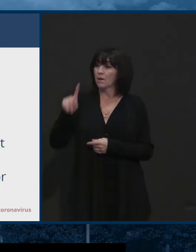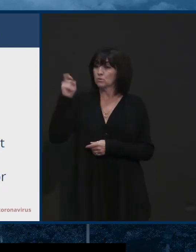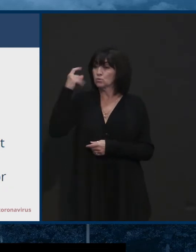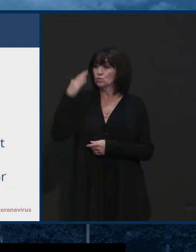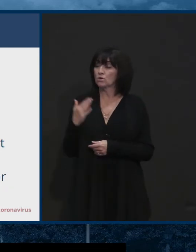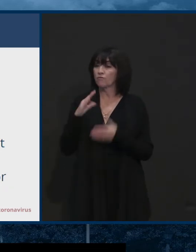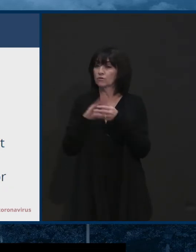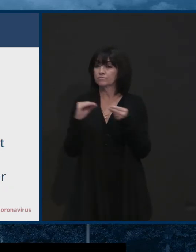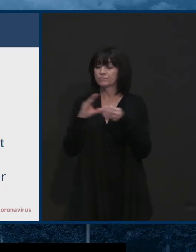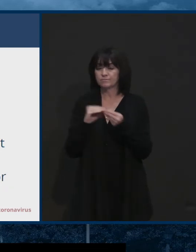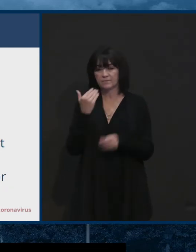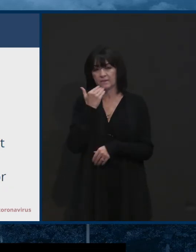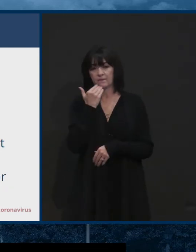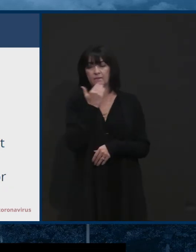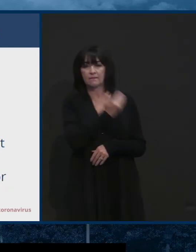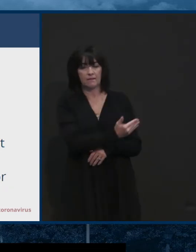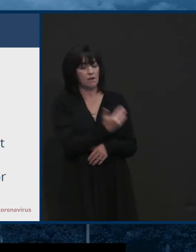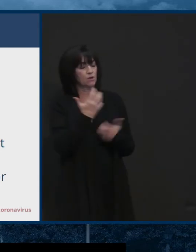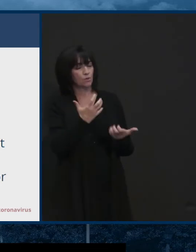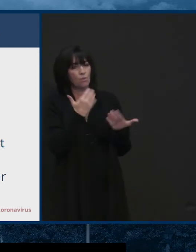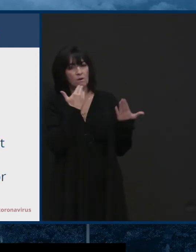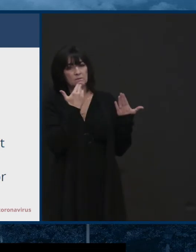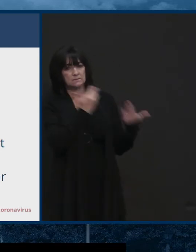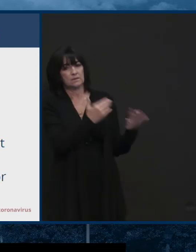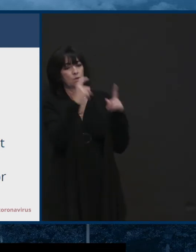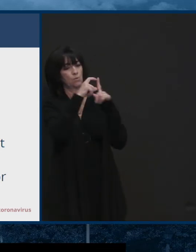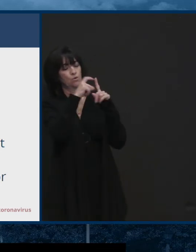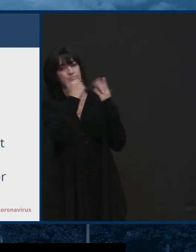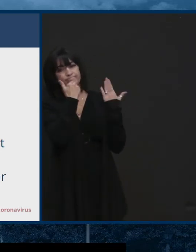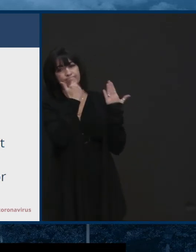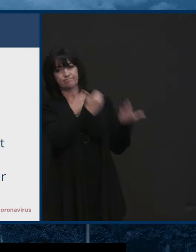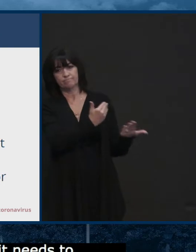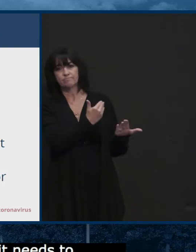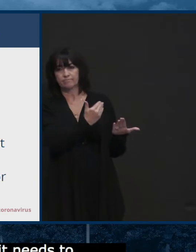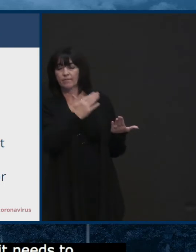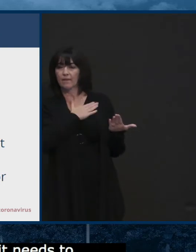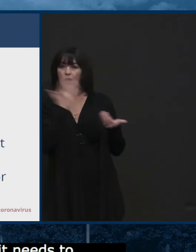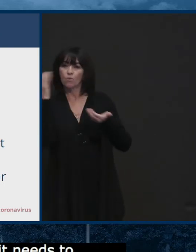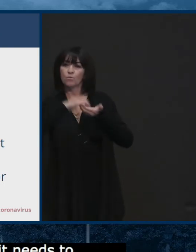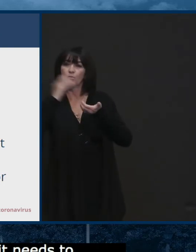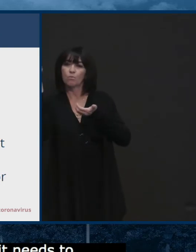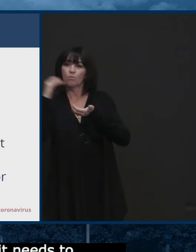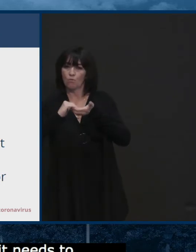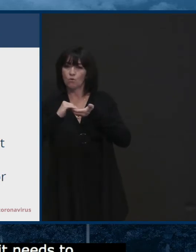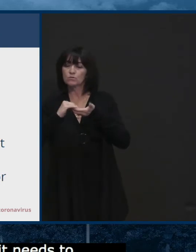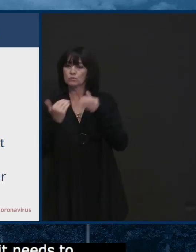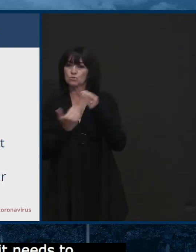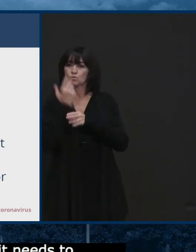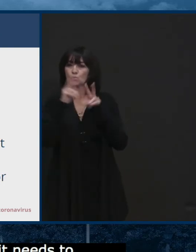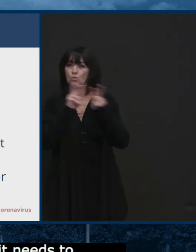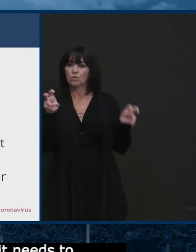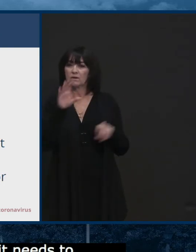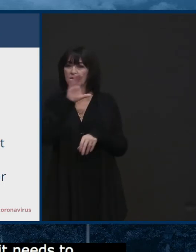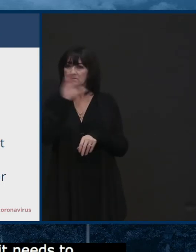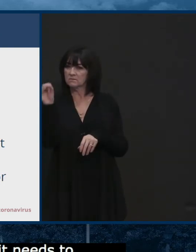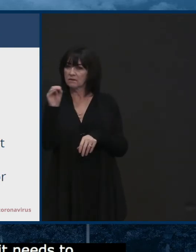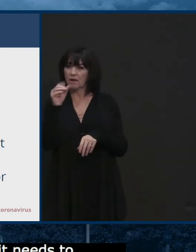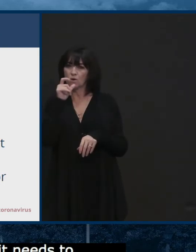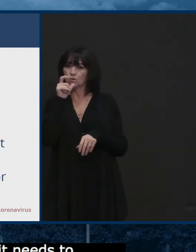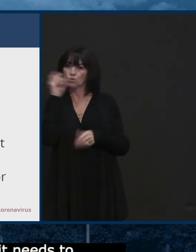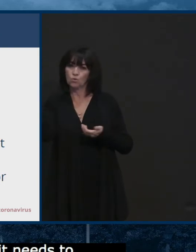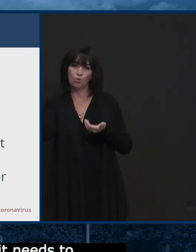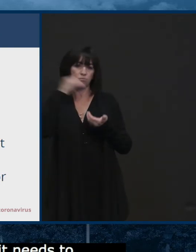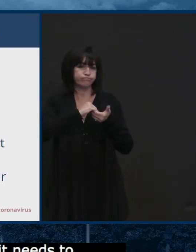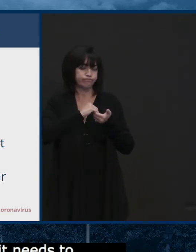said, word of thanks to you, to our partners at Newcastle County, to everyone that's chipped in to just